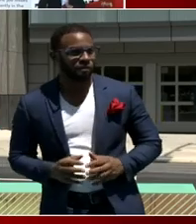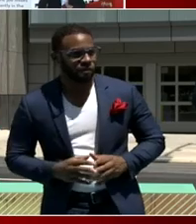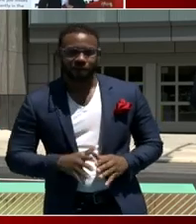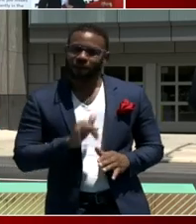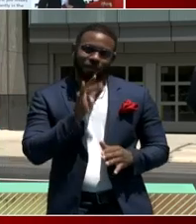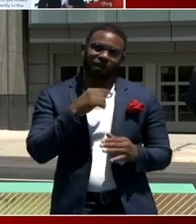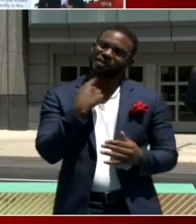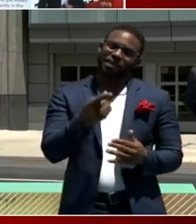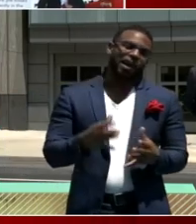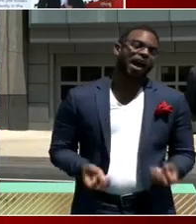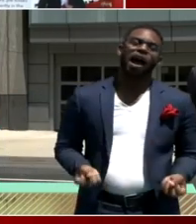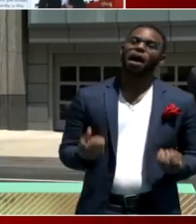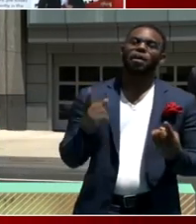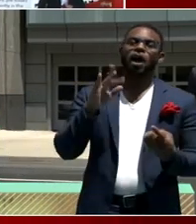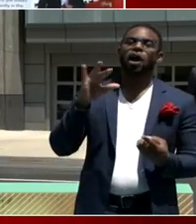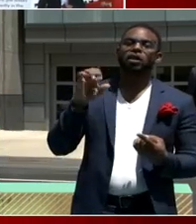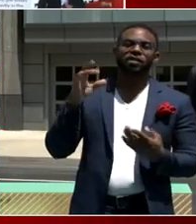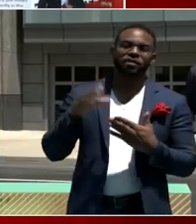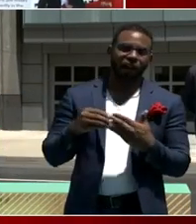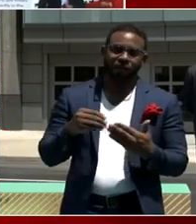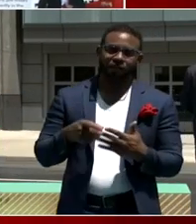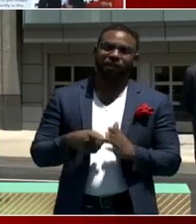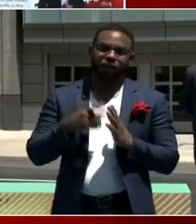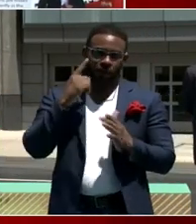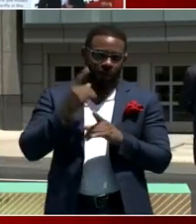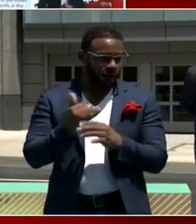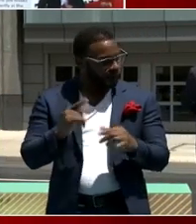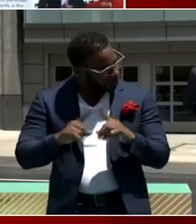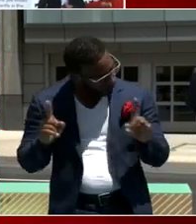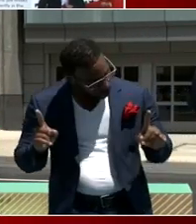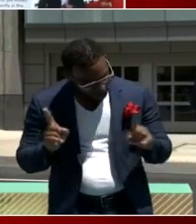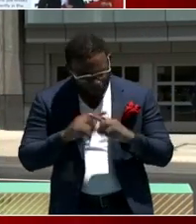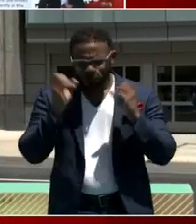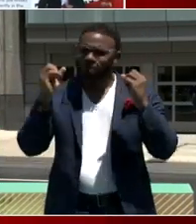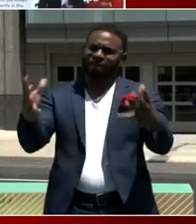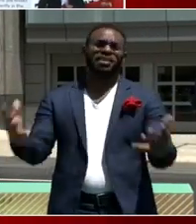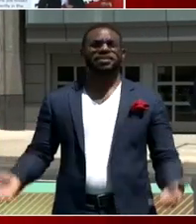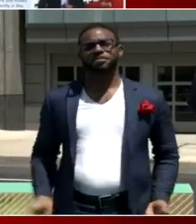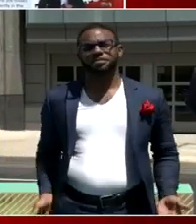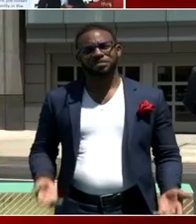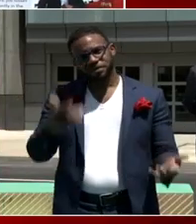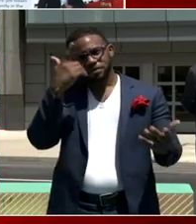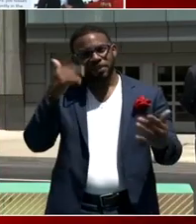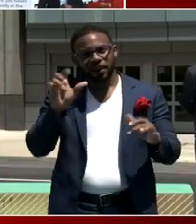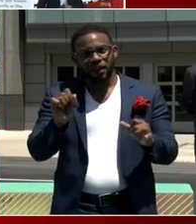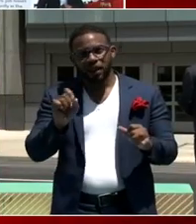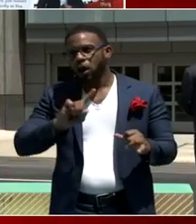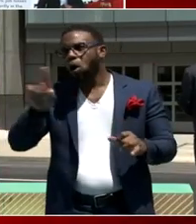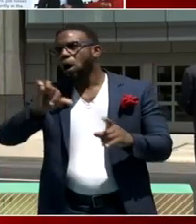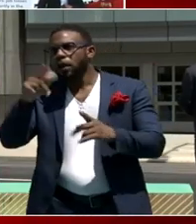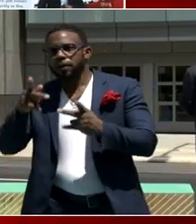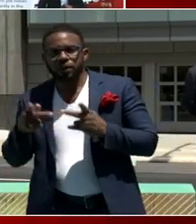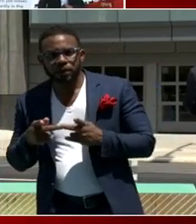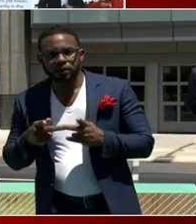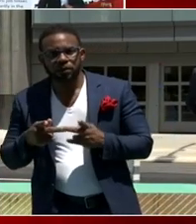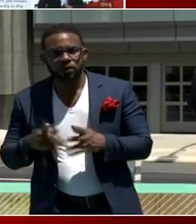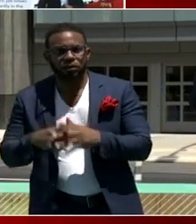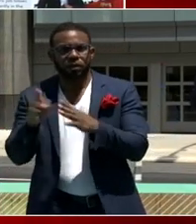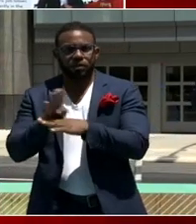I'm not going to tell you how many hundreds of dollars it takes right now, but it's too many, because they can go other places and